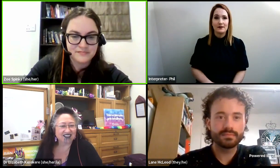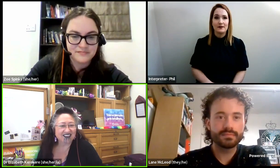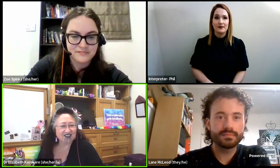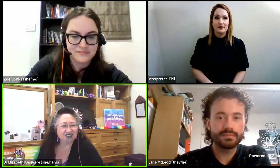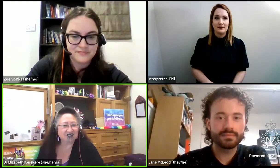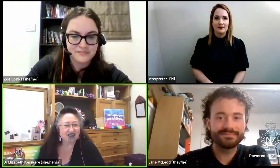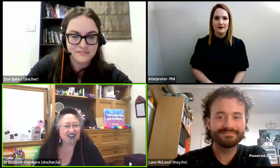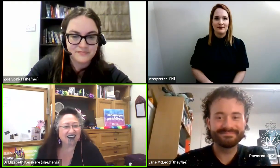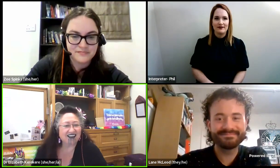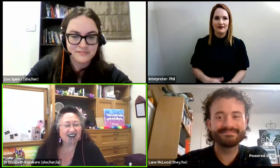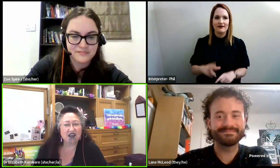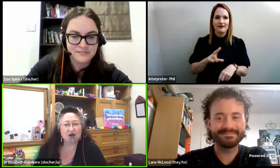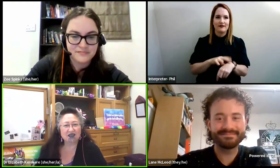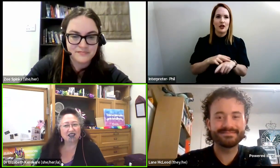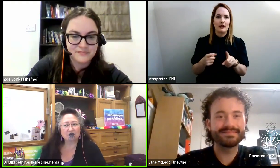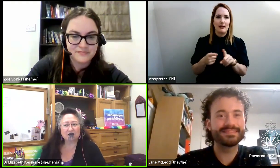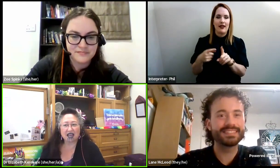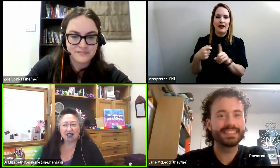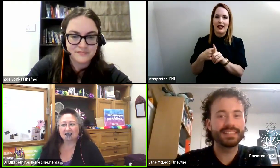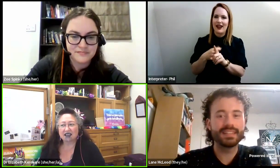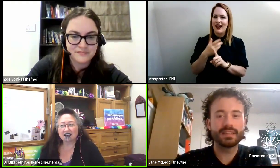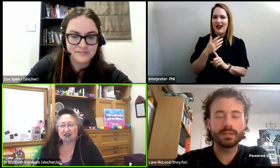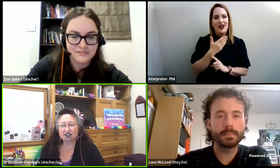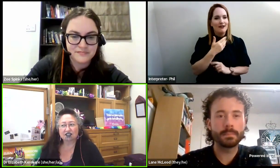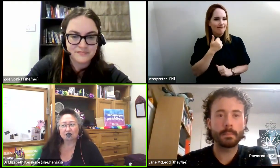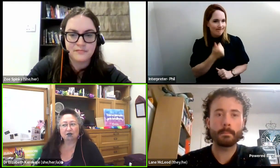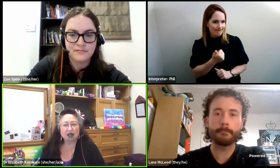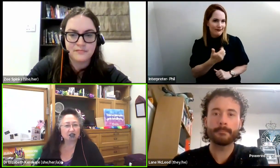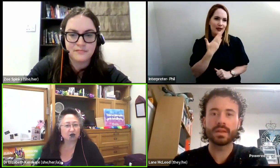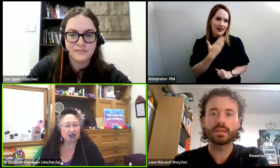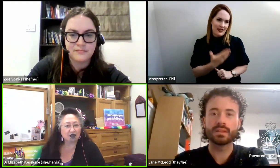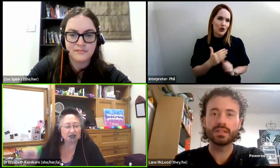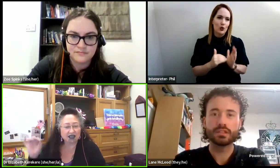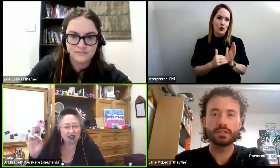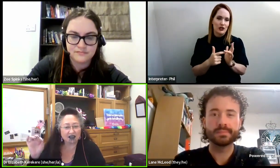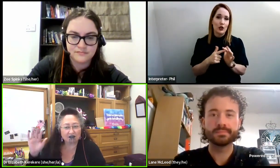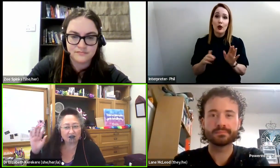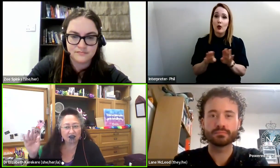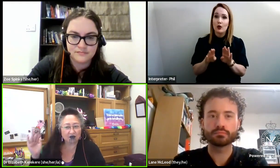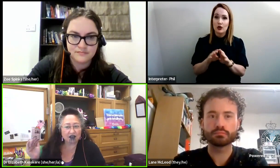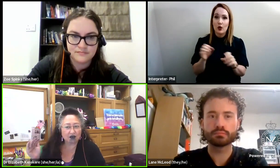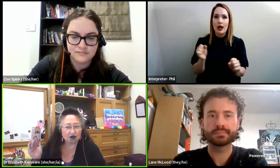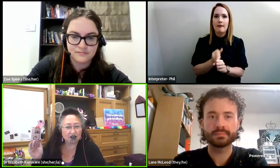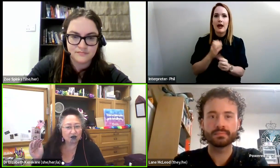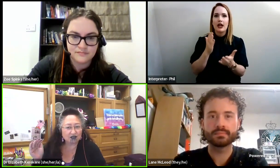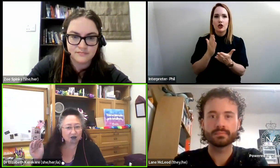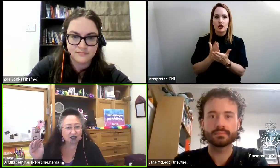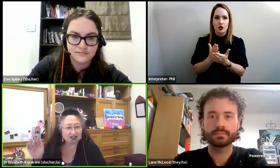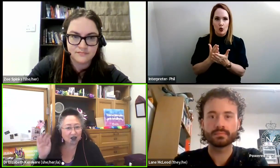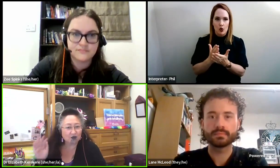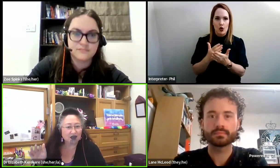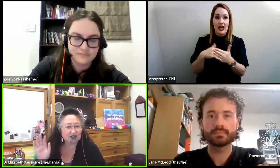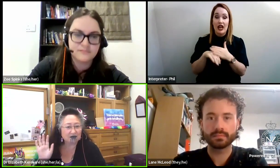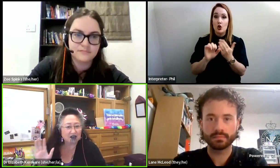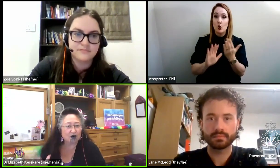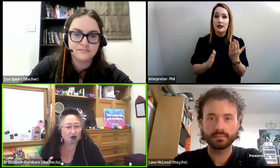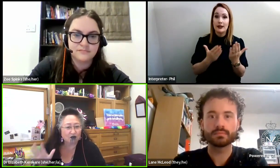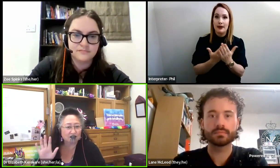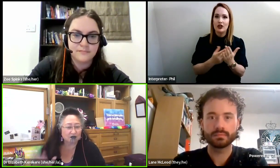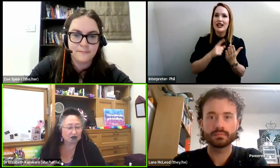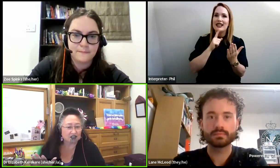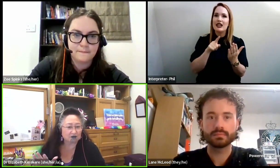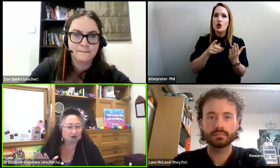Kia ora. Thank you, Zoe. One thing I would add to that is just to make sure that you stay very early on in your submission, that you want to make